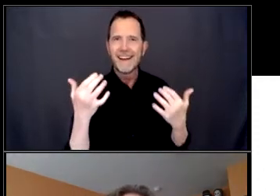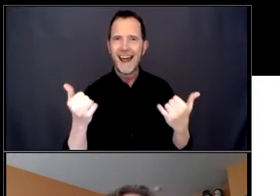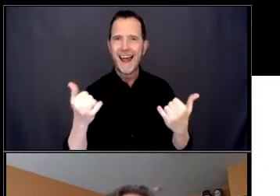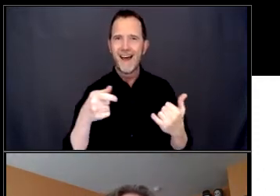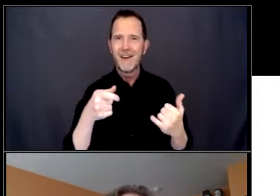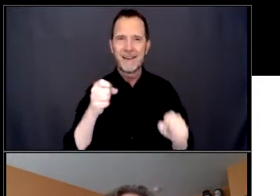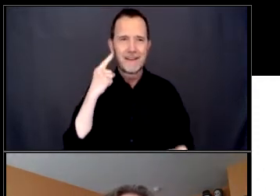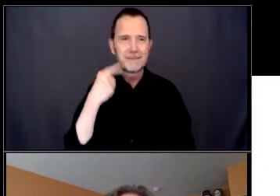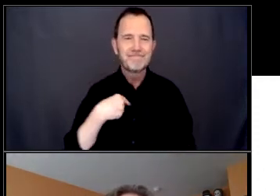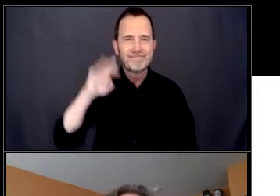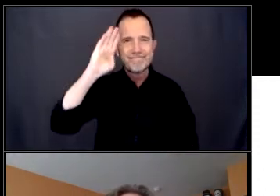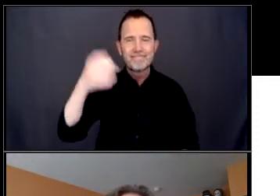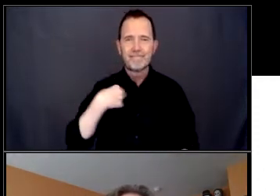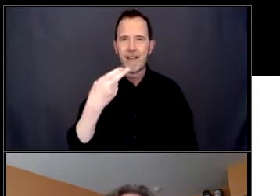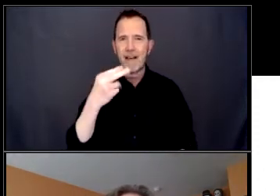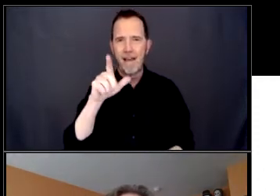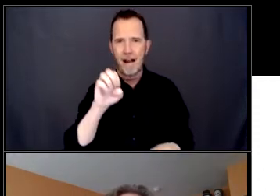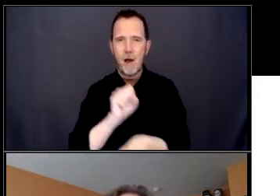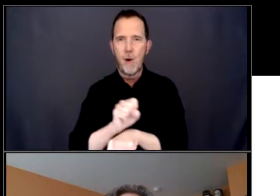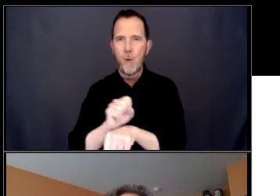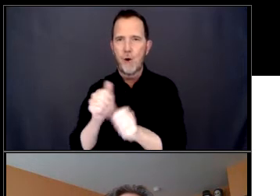everybody, I'm Hale. I'm with Fidelity Investments.